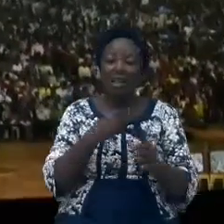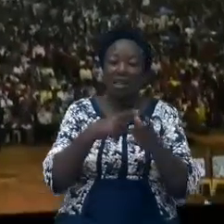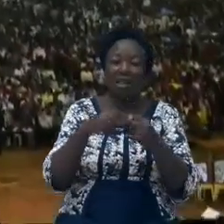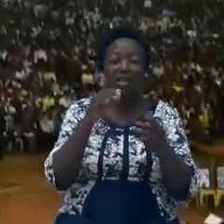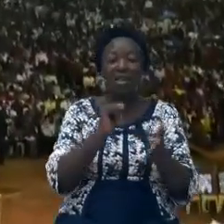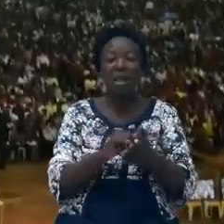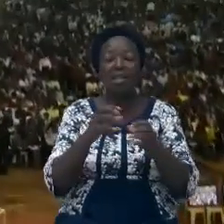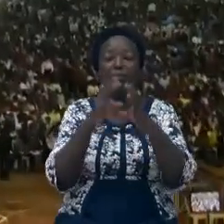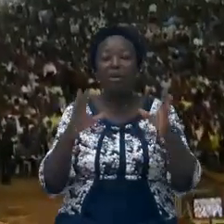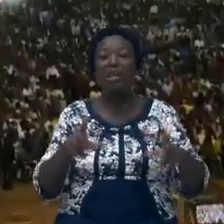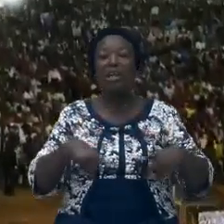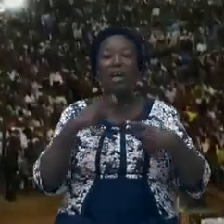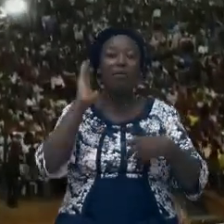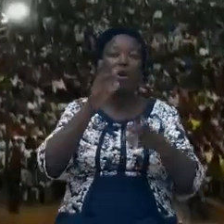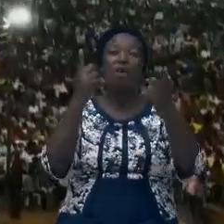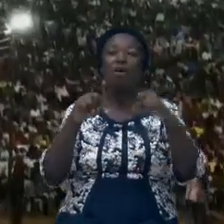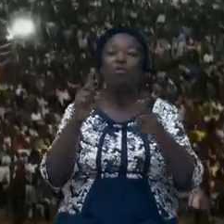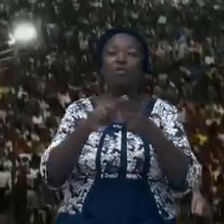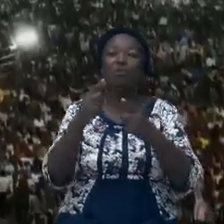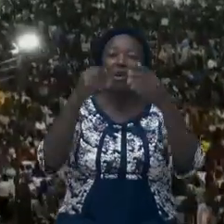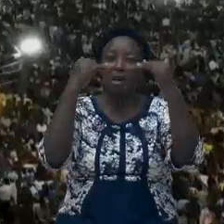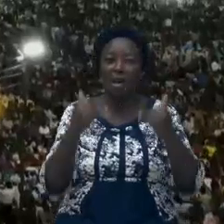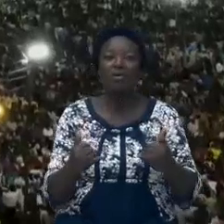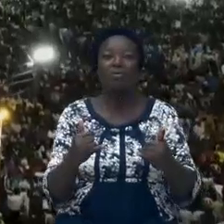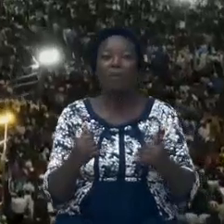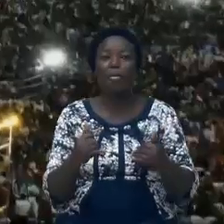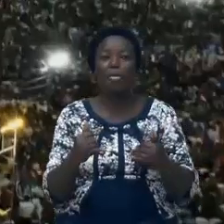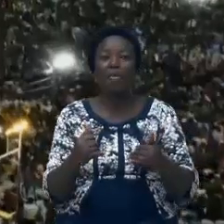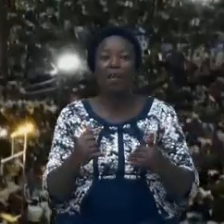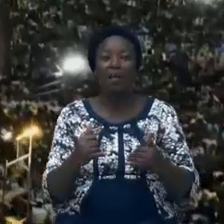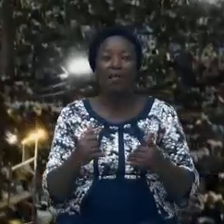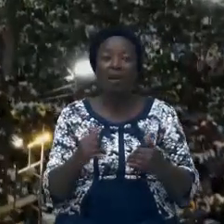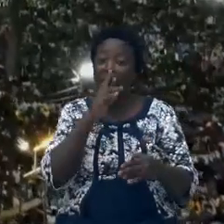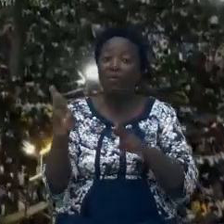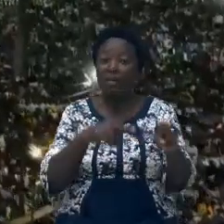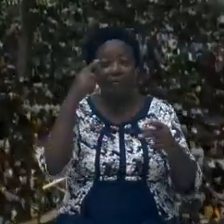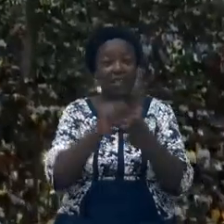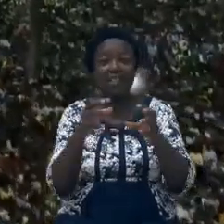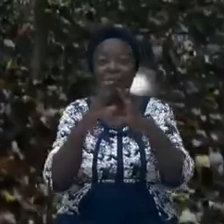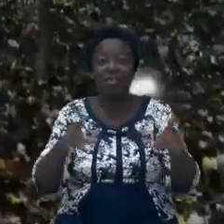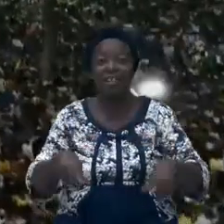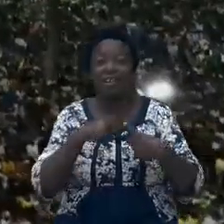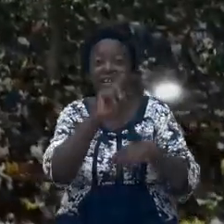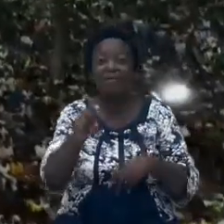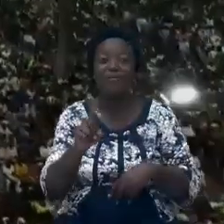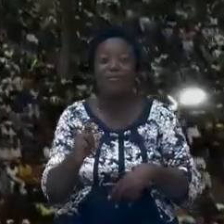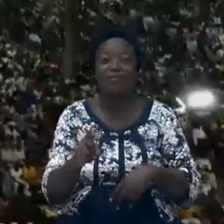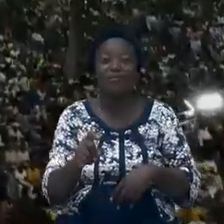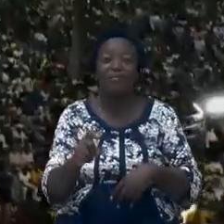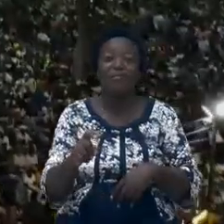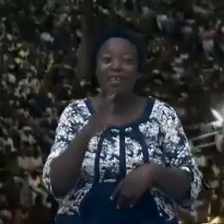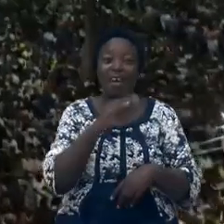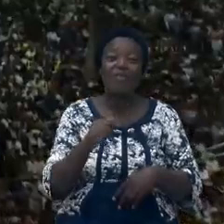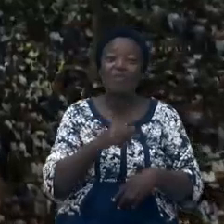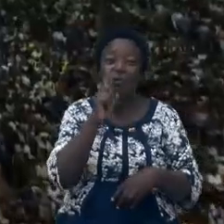free. And then that abundant life will come to you right now. Are you a candidate